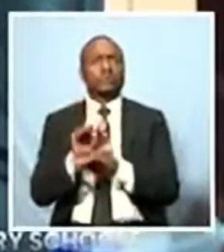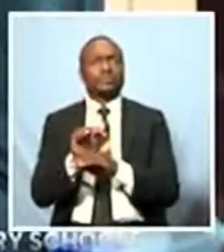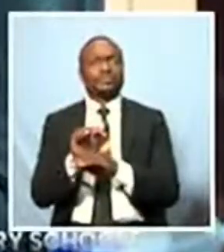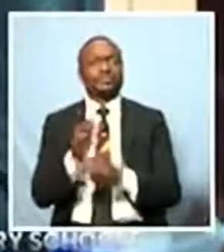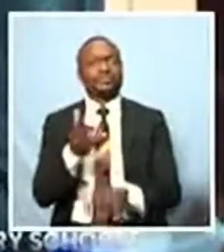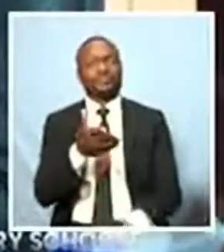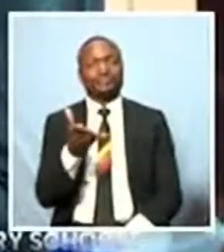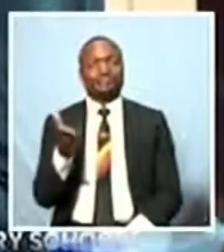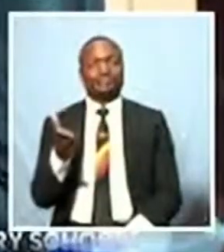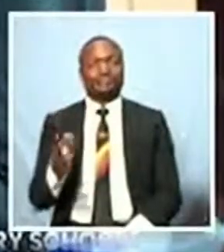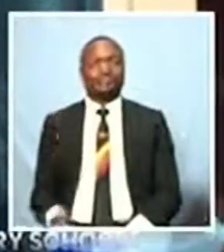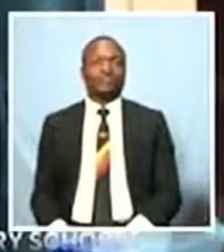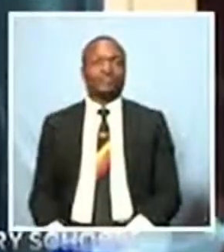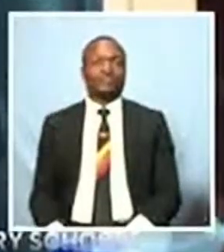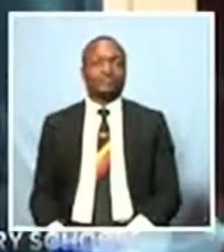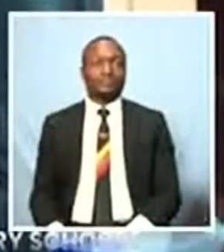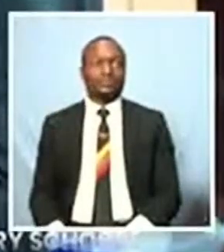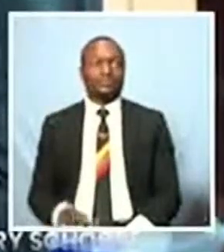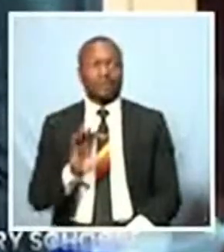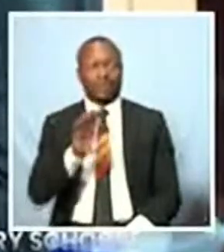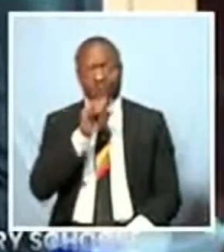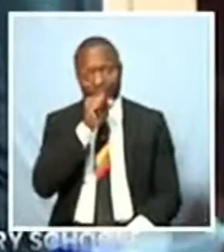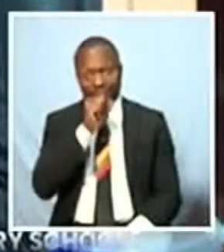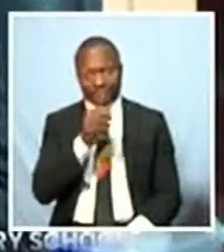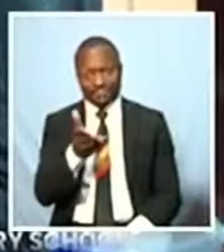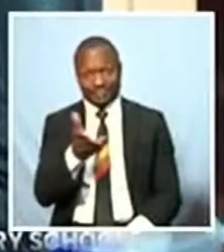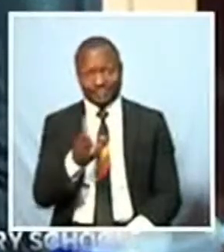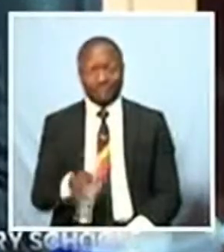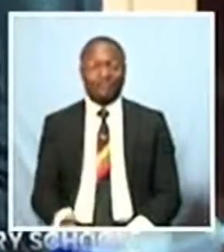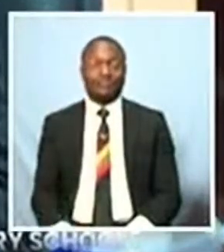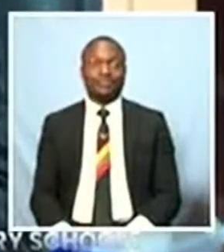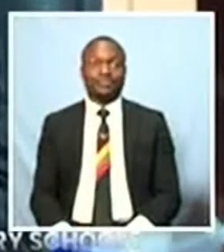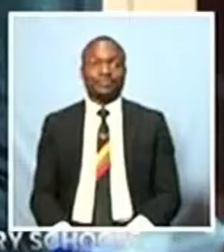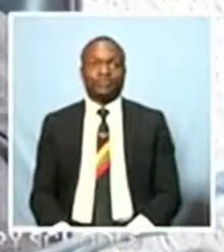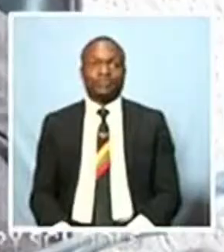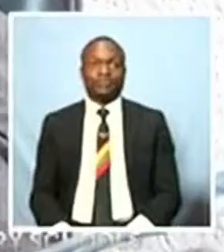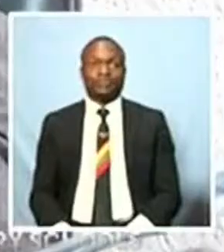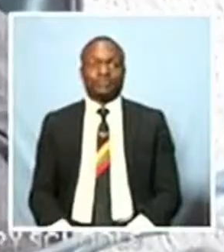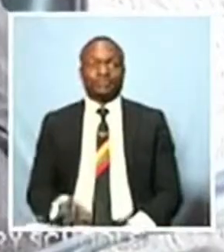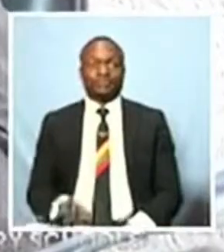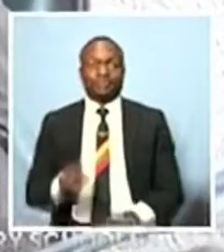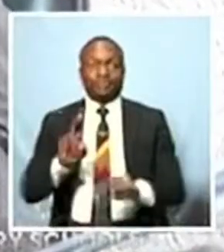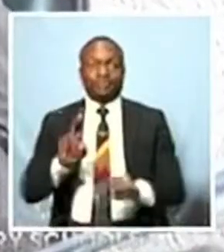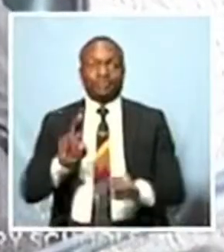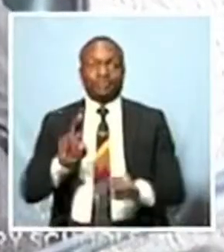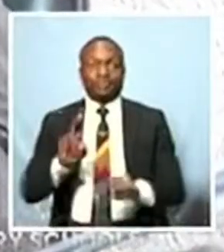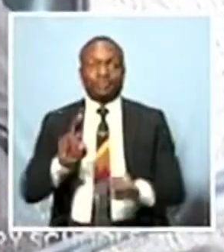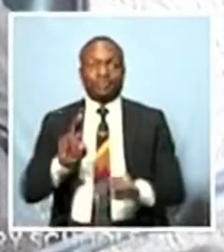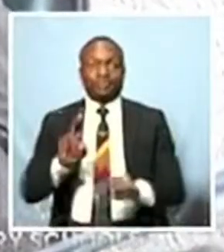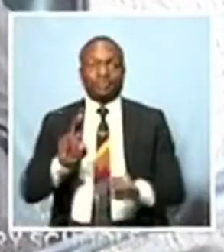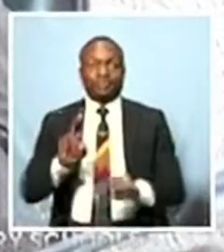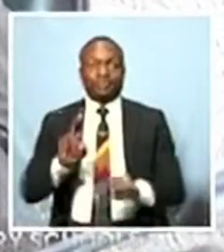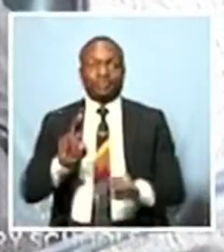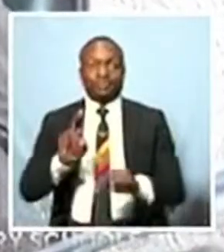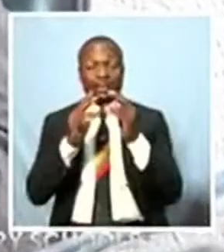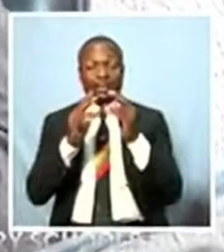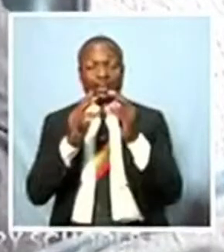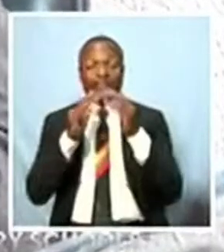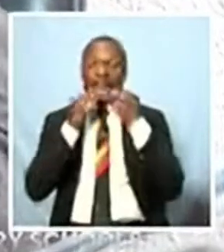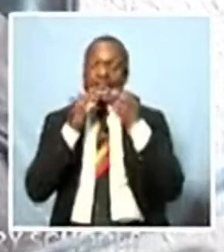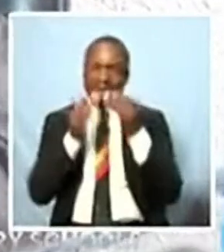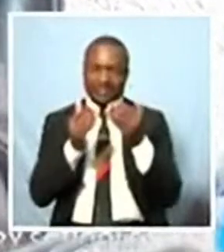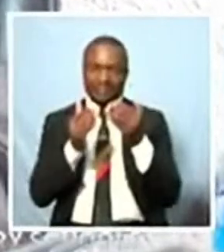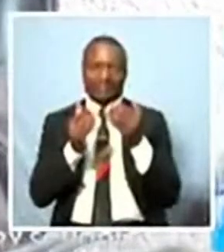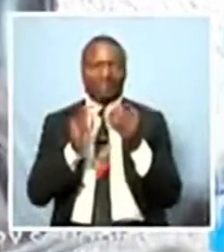close. Your mic. The mic, thank you. Chair, we are very grateful.